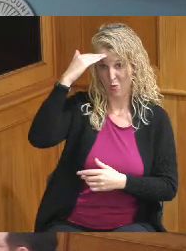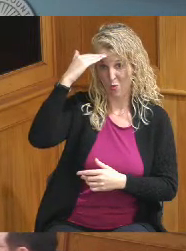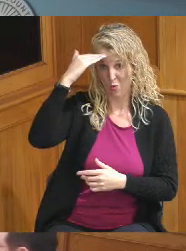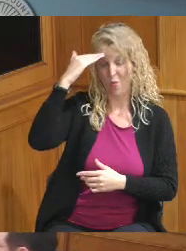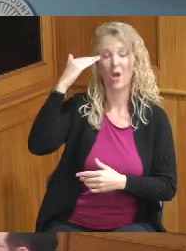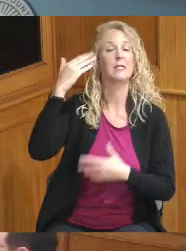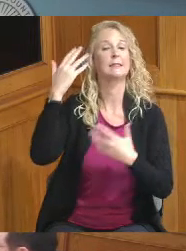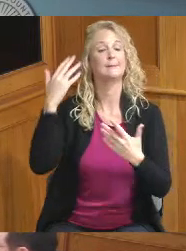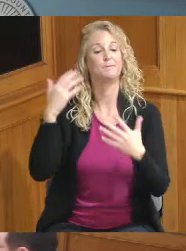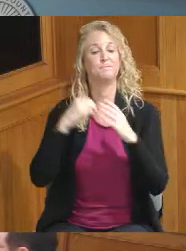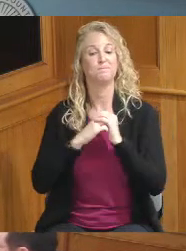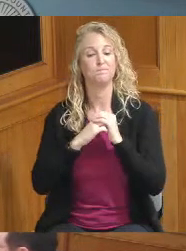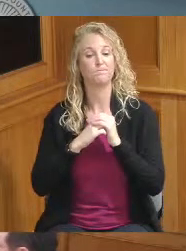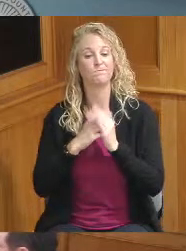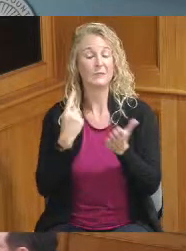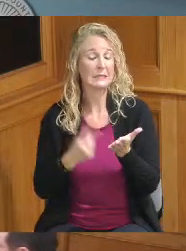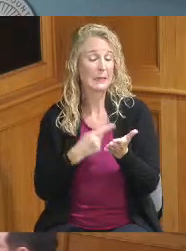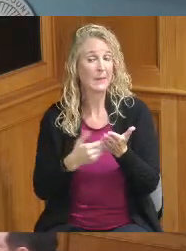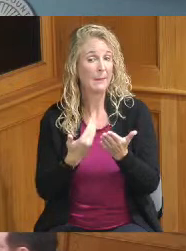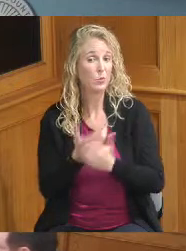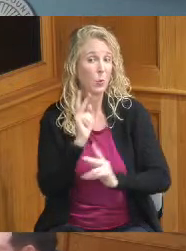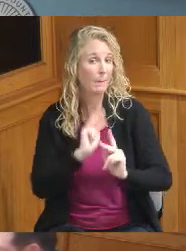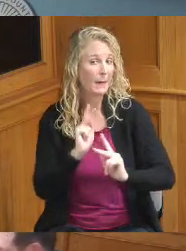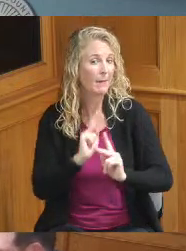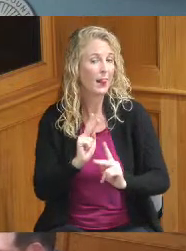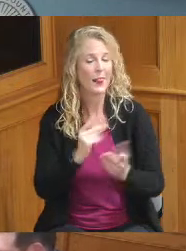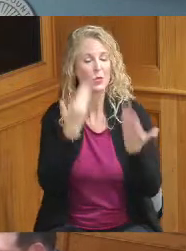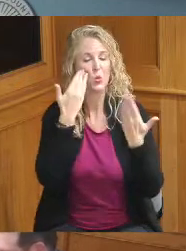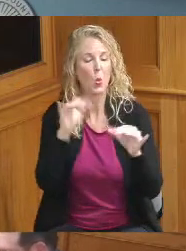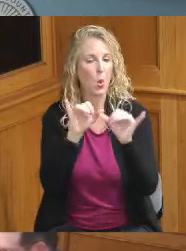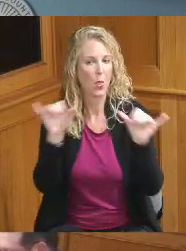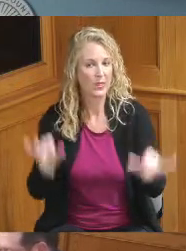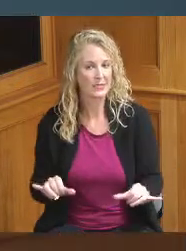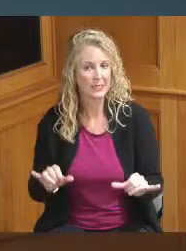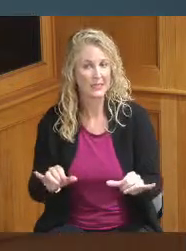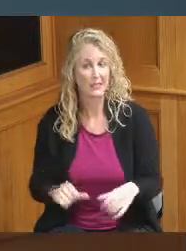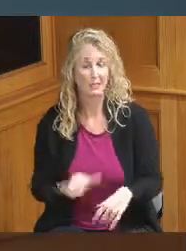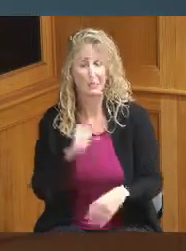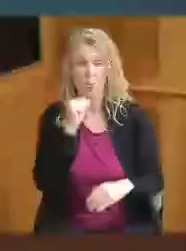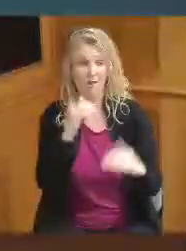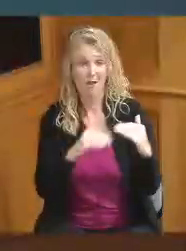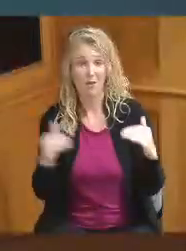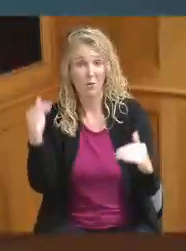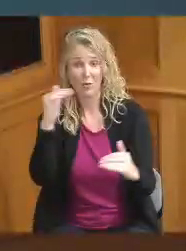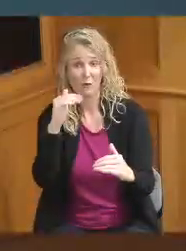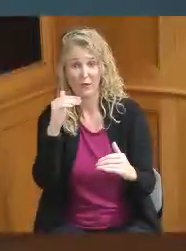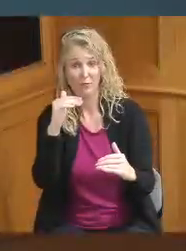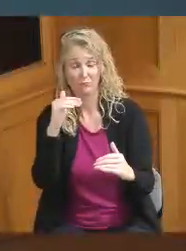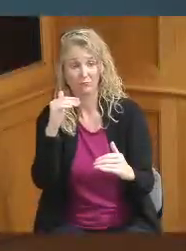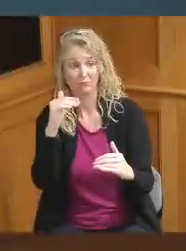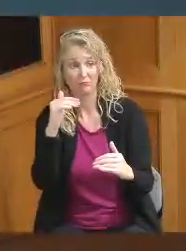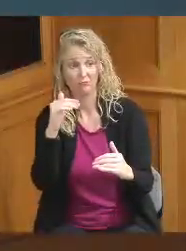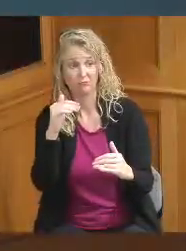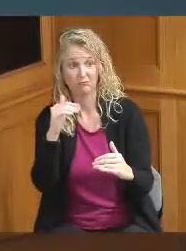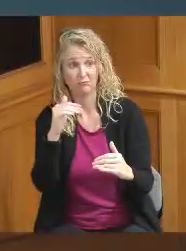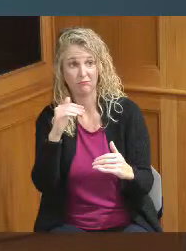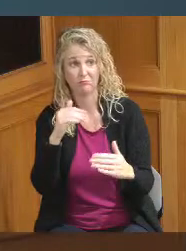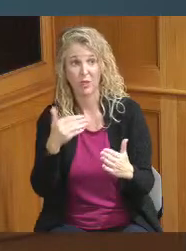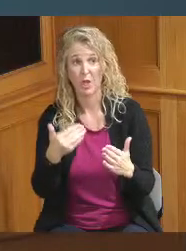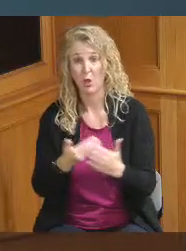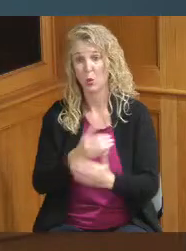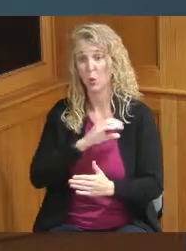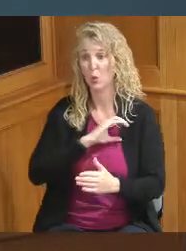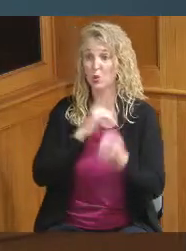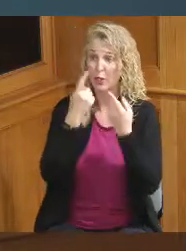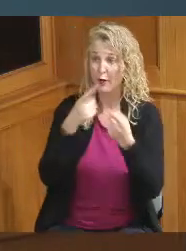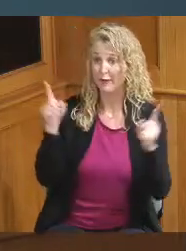new person sometimes might not know what the system is. We're not going over. They said it's the, they claim they got a new sheriff in